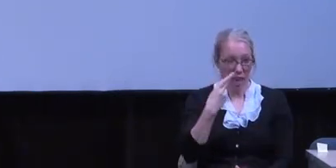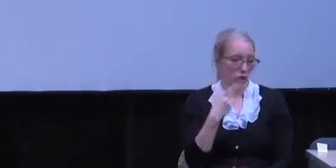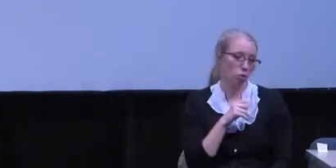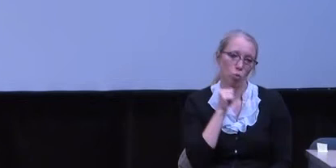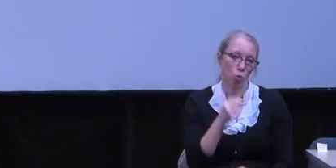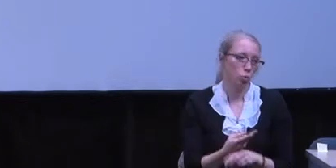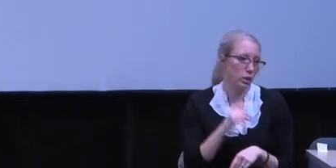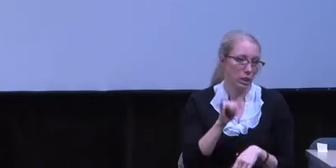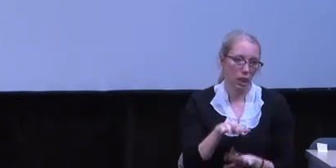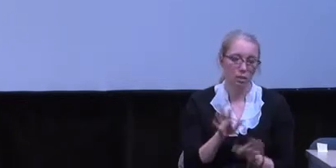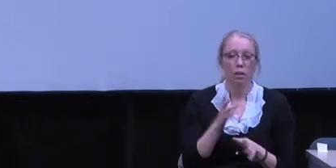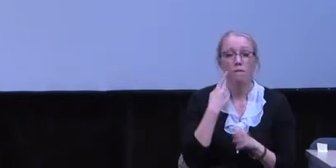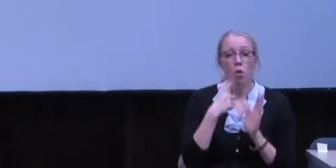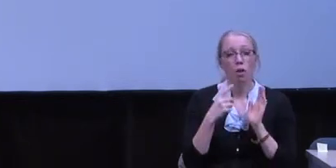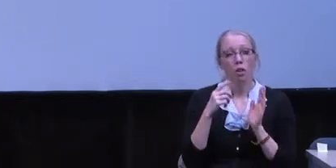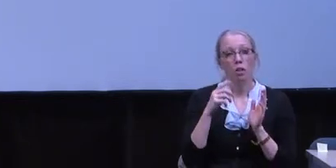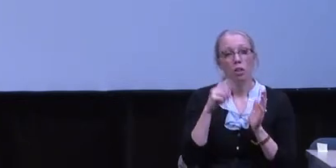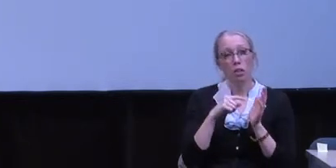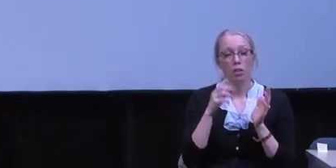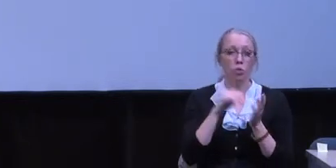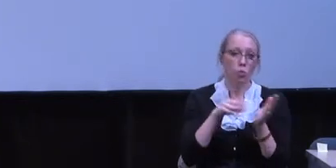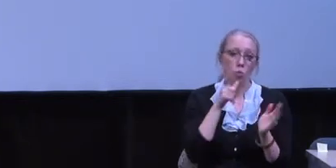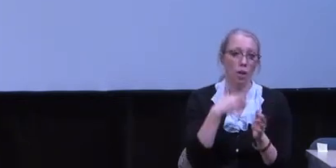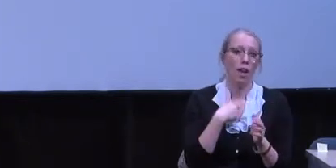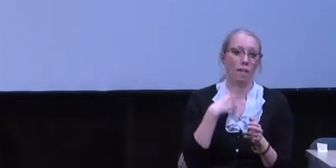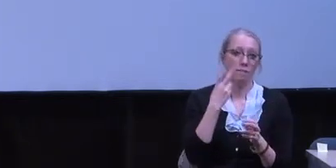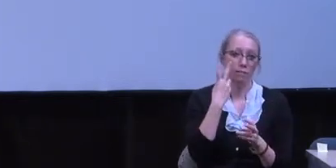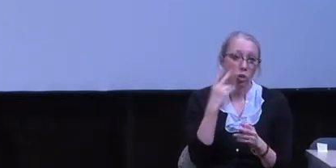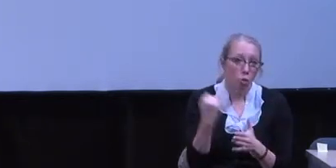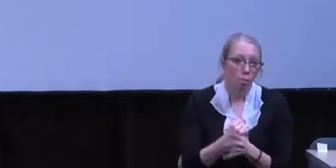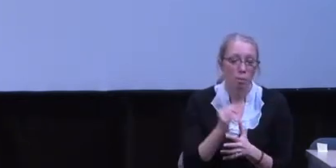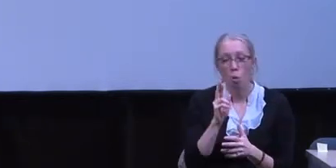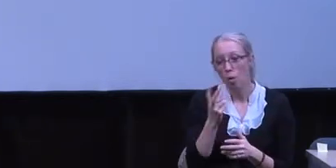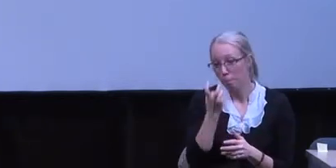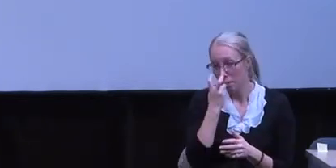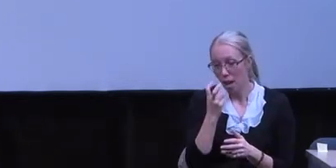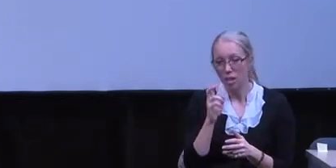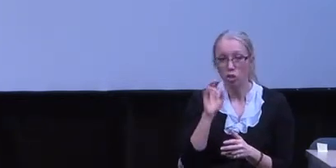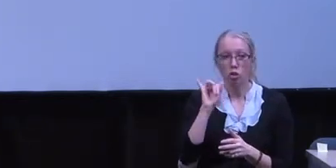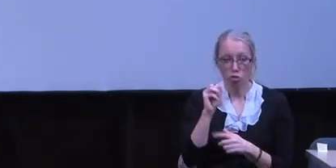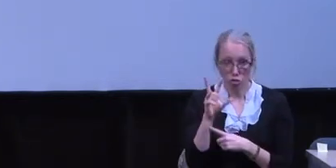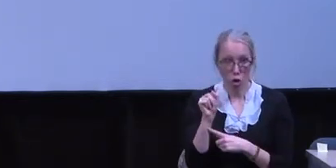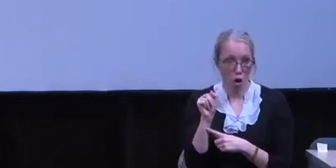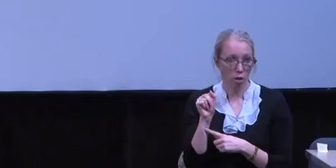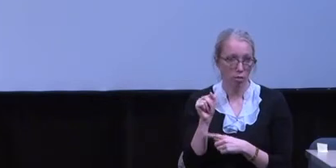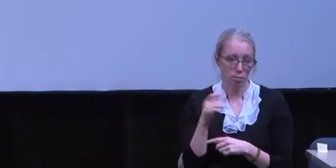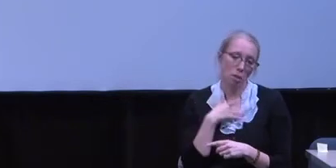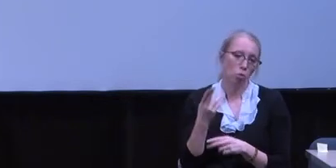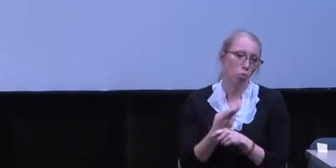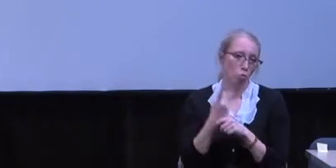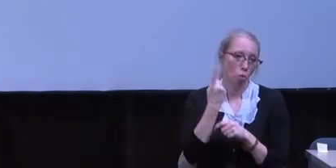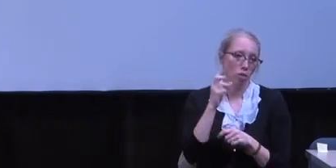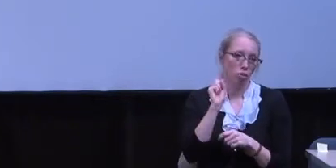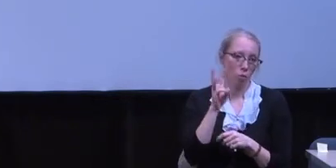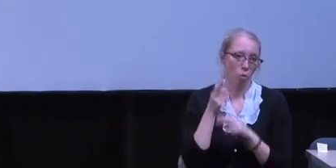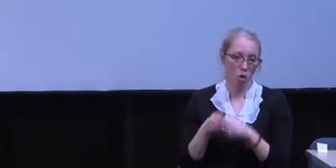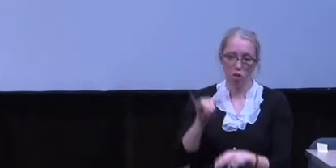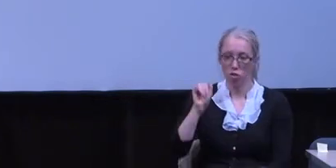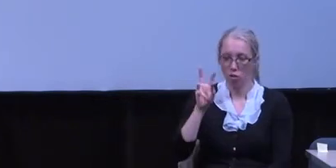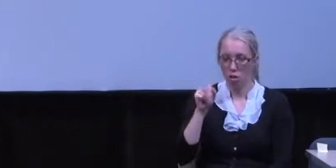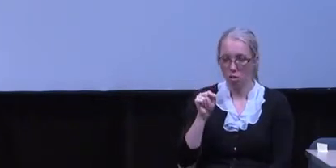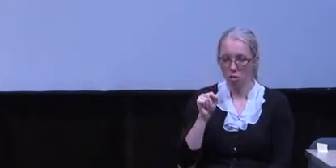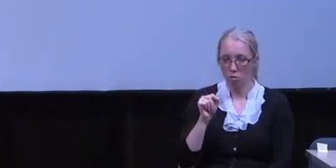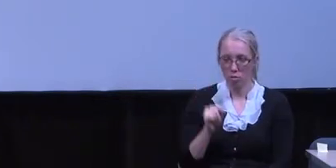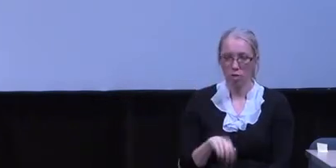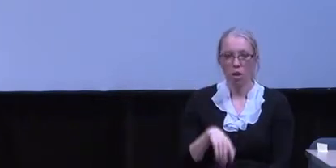specifically for students with visual impairments or that are blind. JAWS is typically what those individuals use, which is Job Access